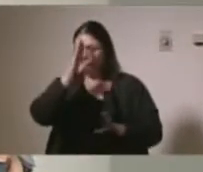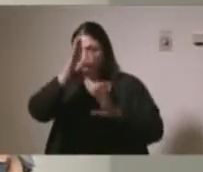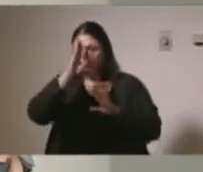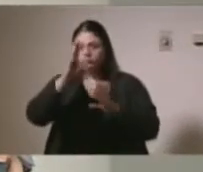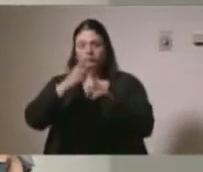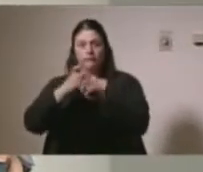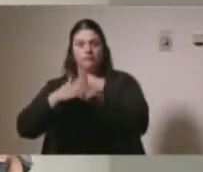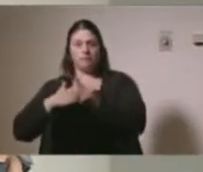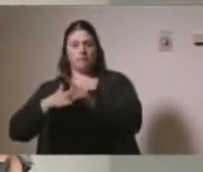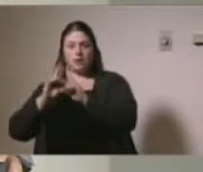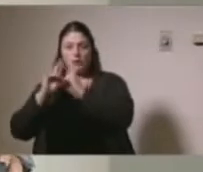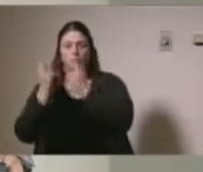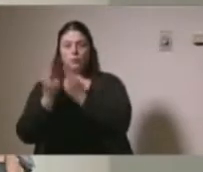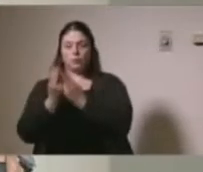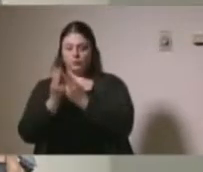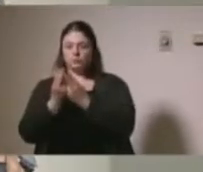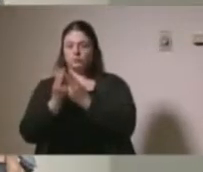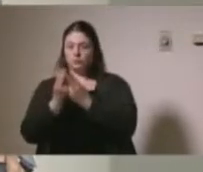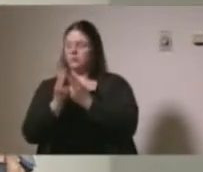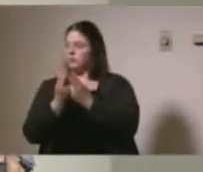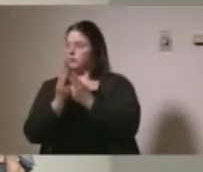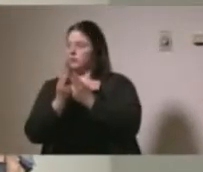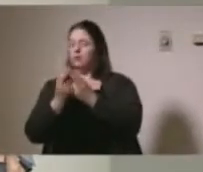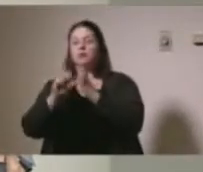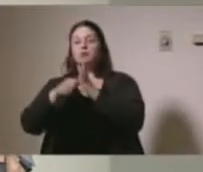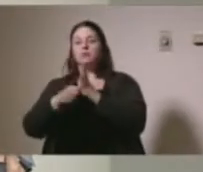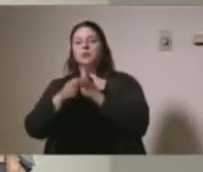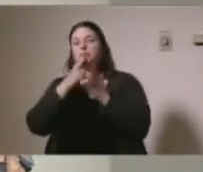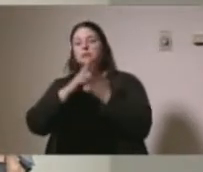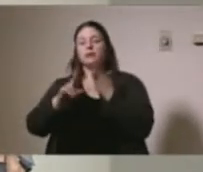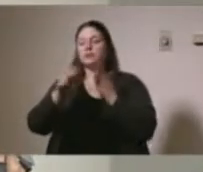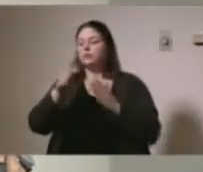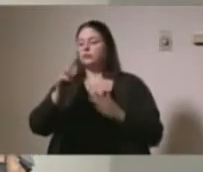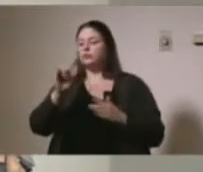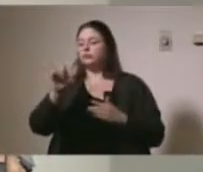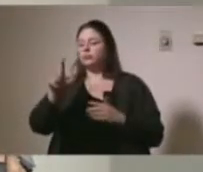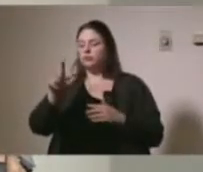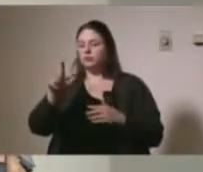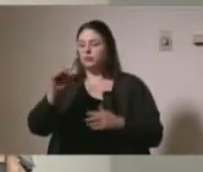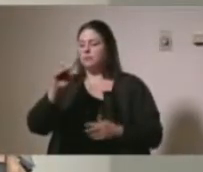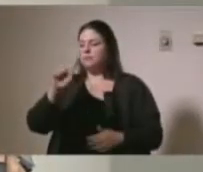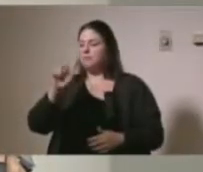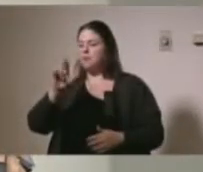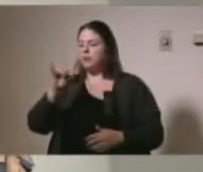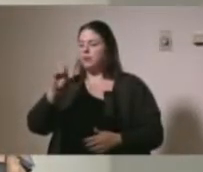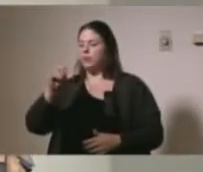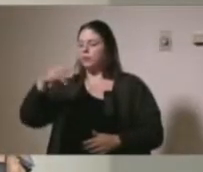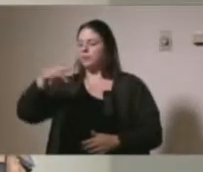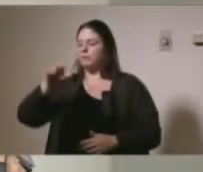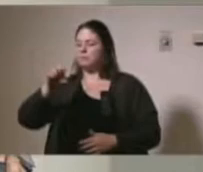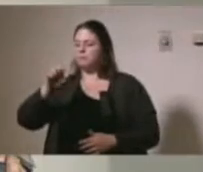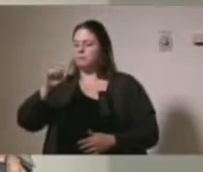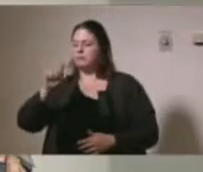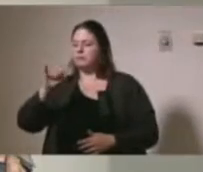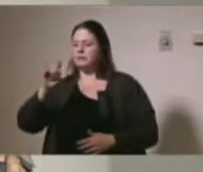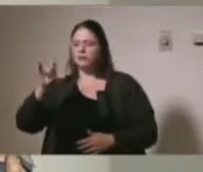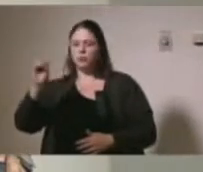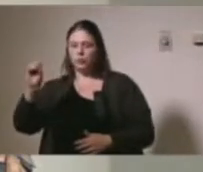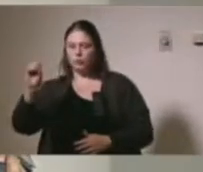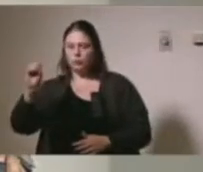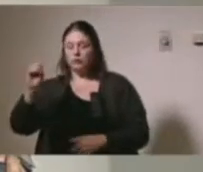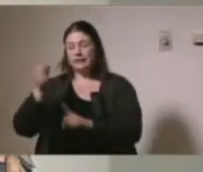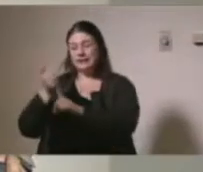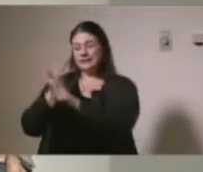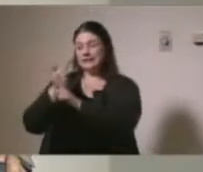union, and in particular the greetings from the Secretary General of my union, Mario Petito, who is also the